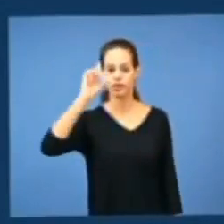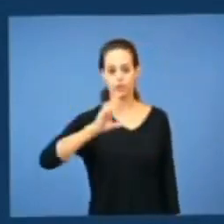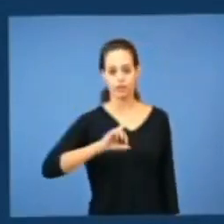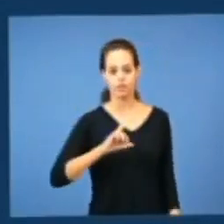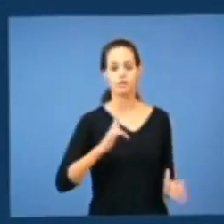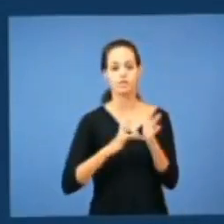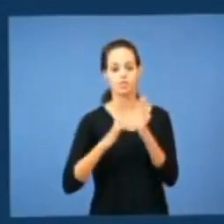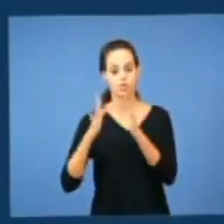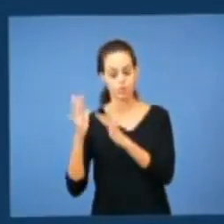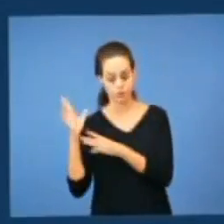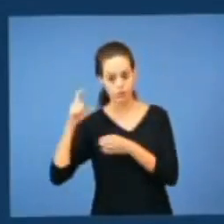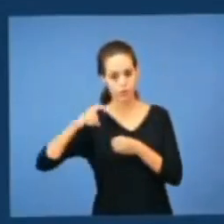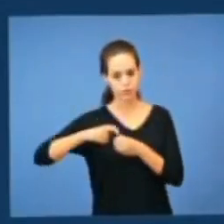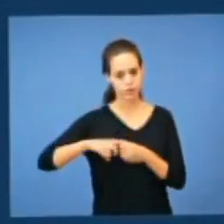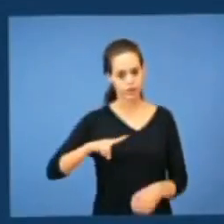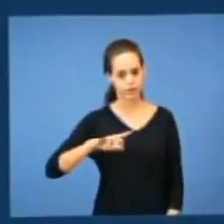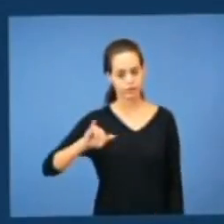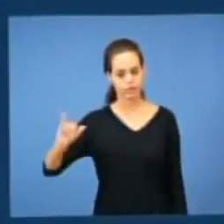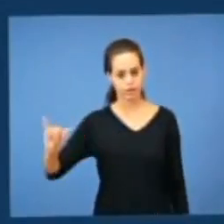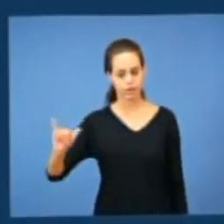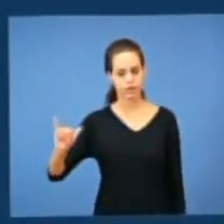the doors, the parable of